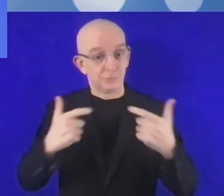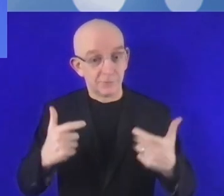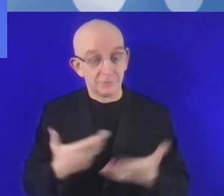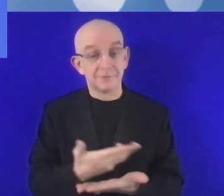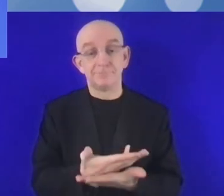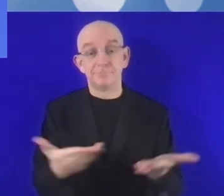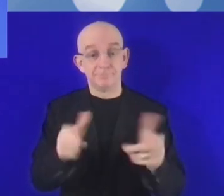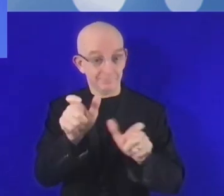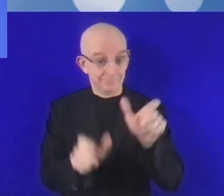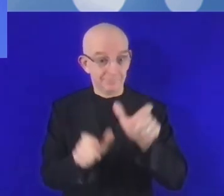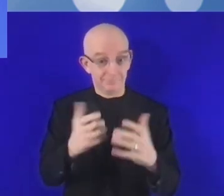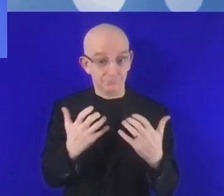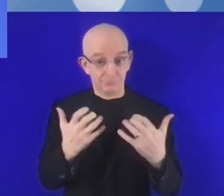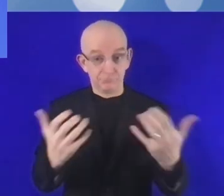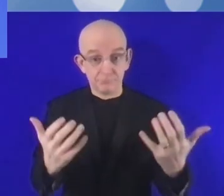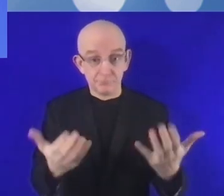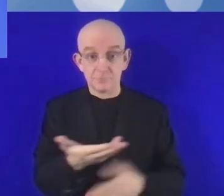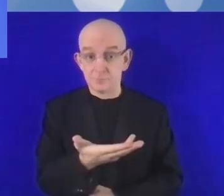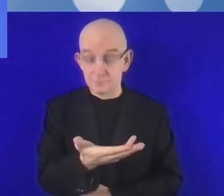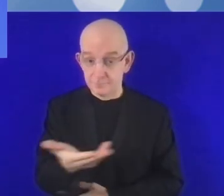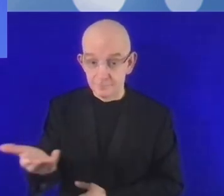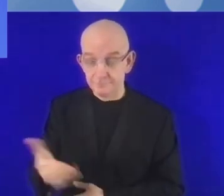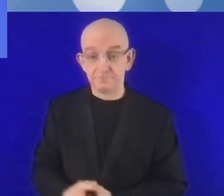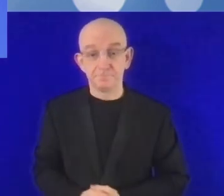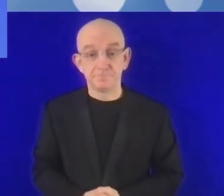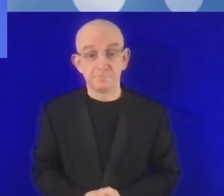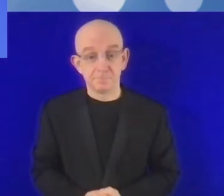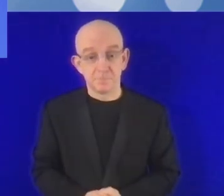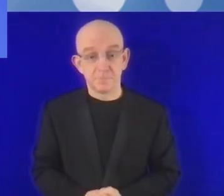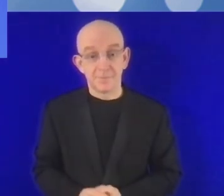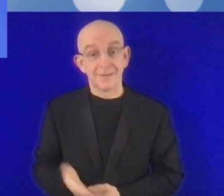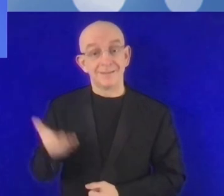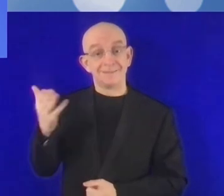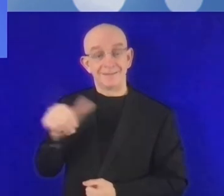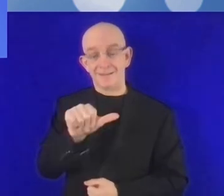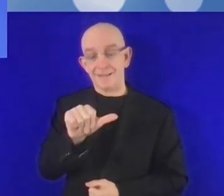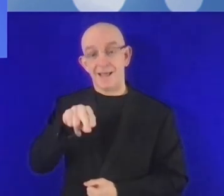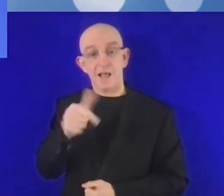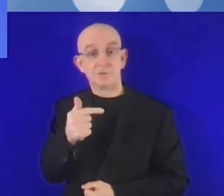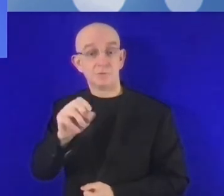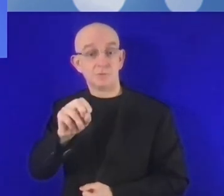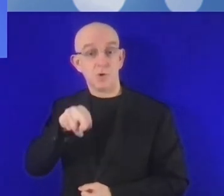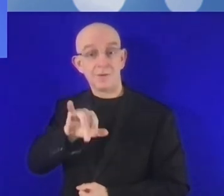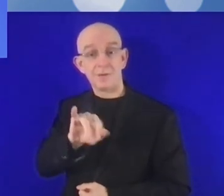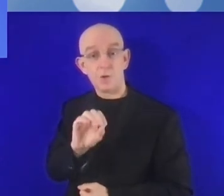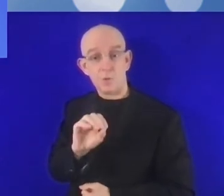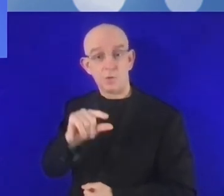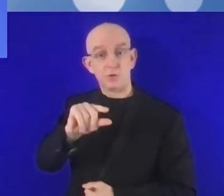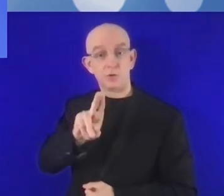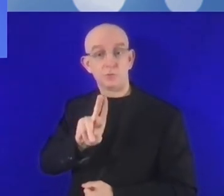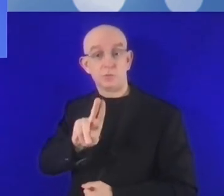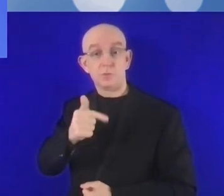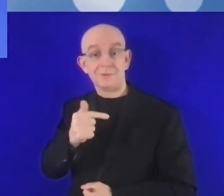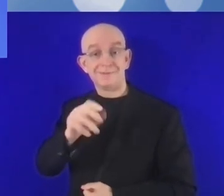heartfelt thanks to our host, the Government of the Republic of Poland. I thank President